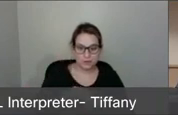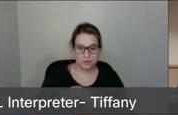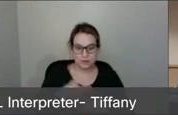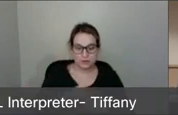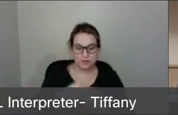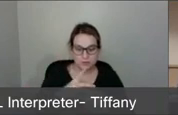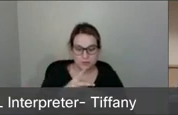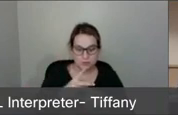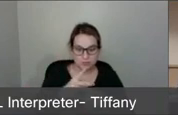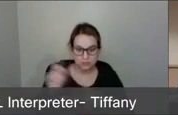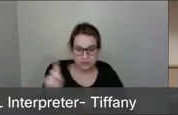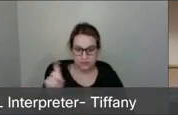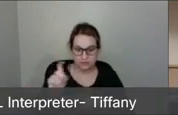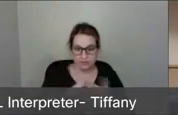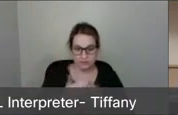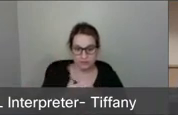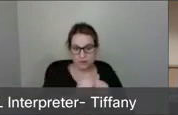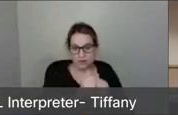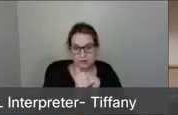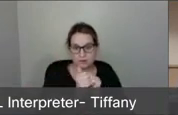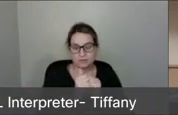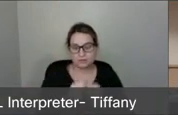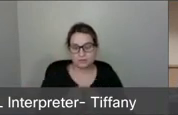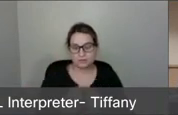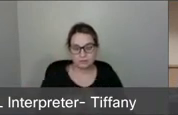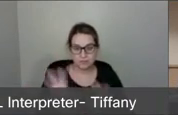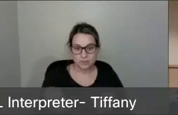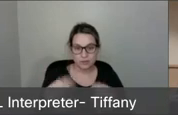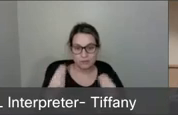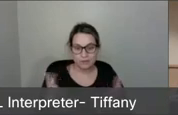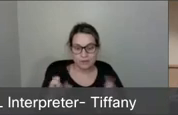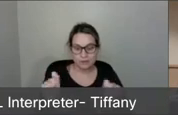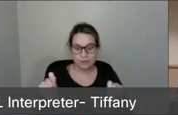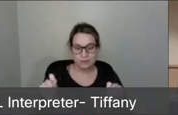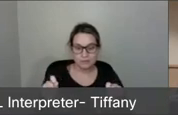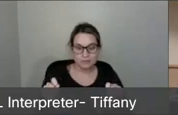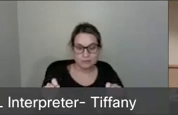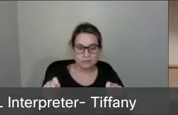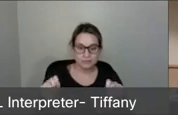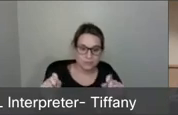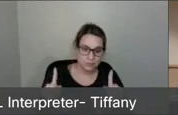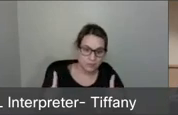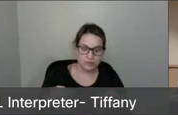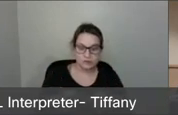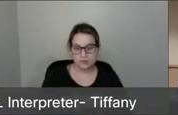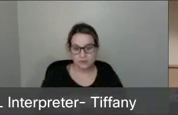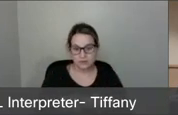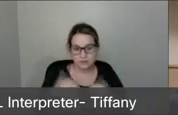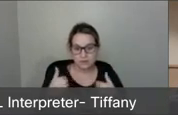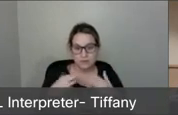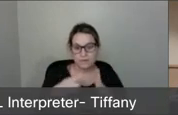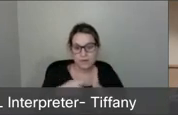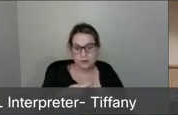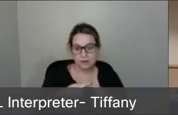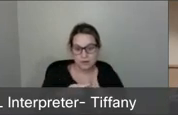these Phoenix communities together and give them the ability to influence an election and have a representative